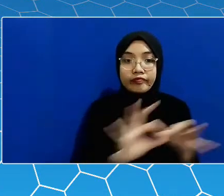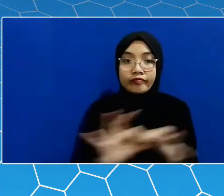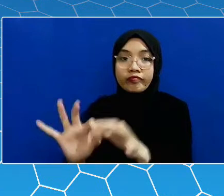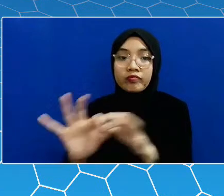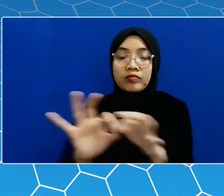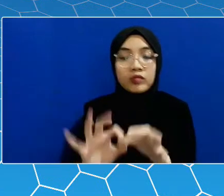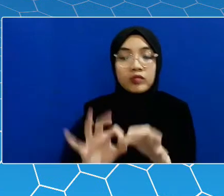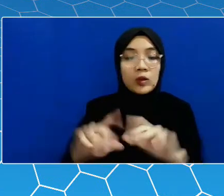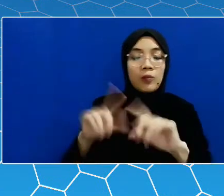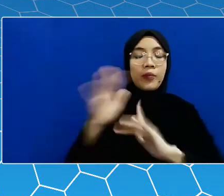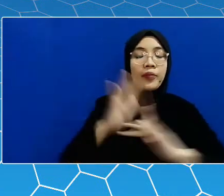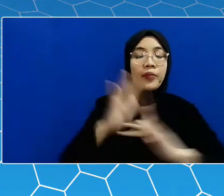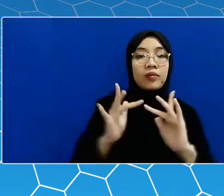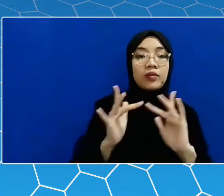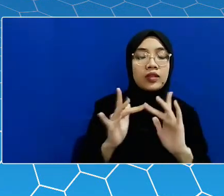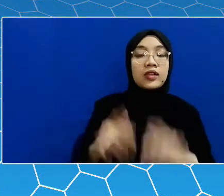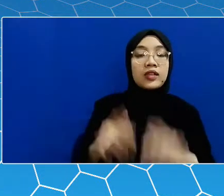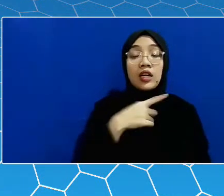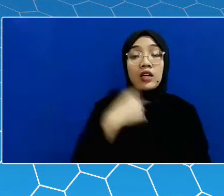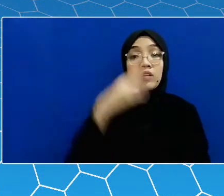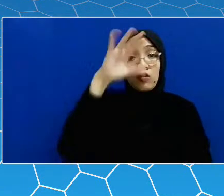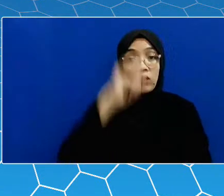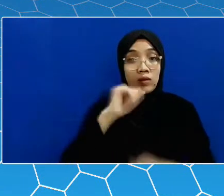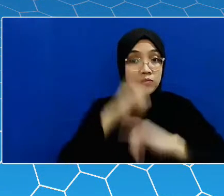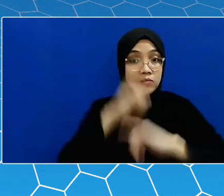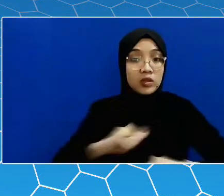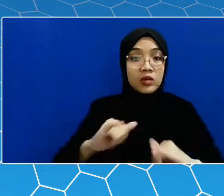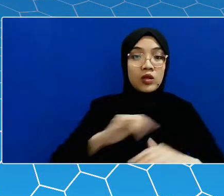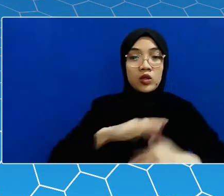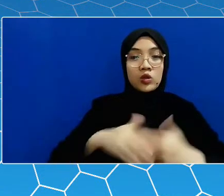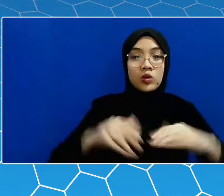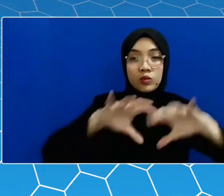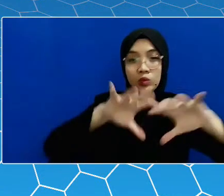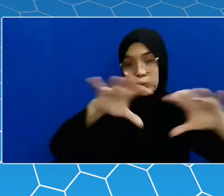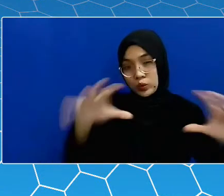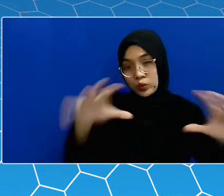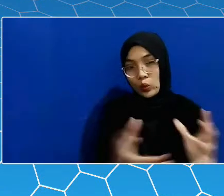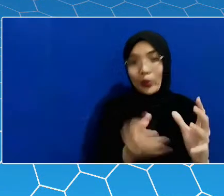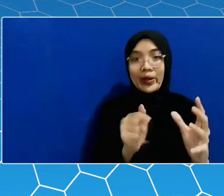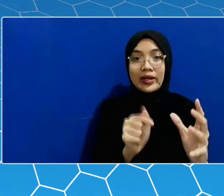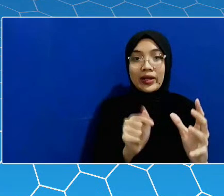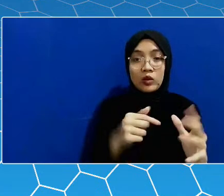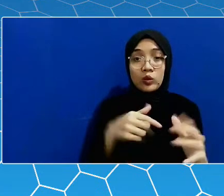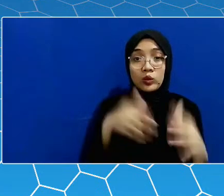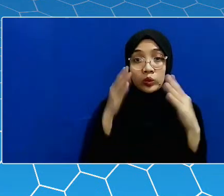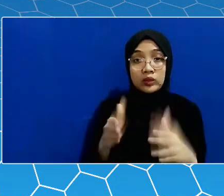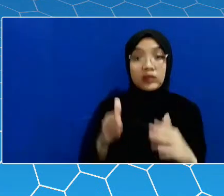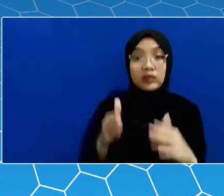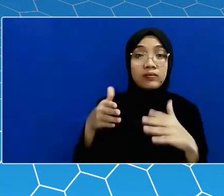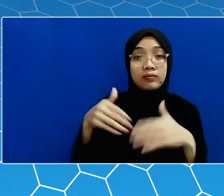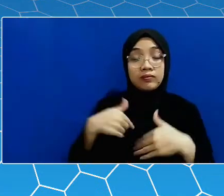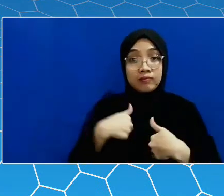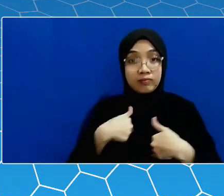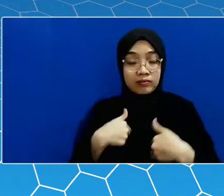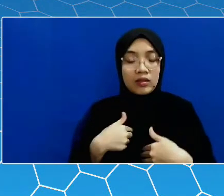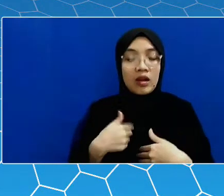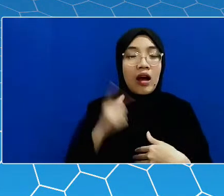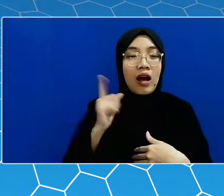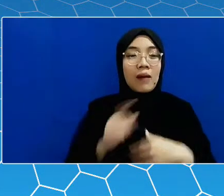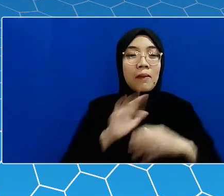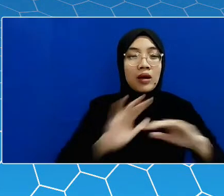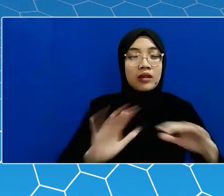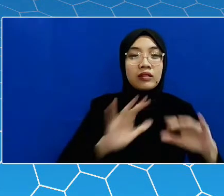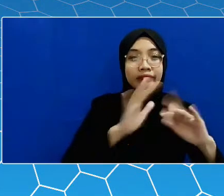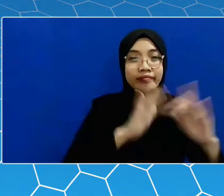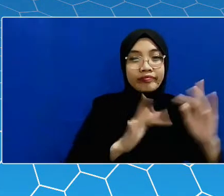As we know that in all of the global, in my field, there are some digital tools for the cognitive screening. And